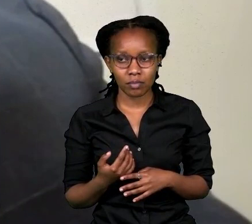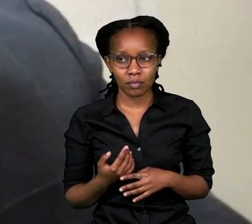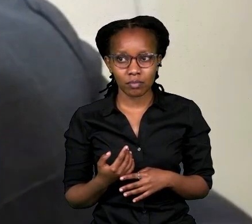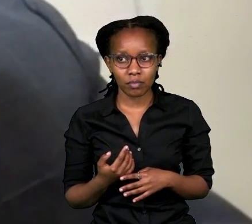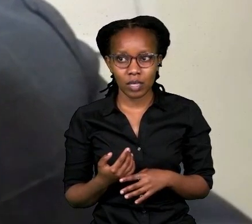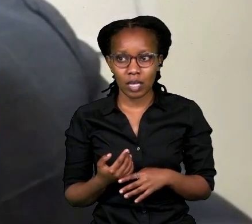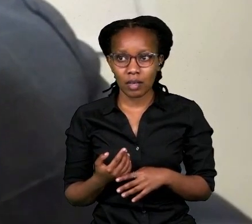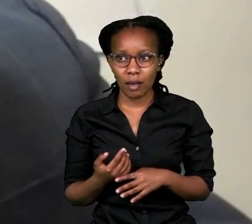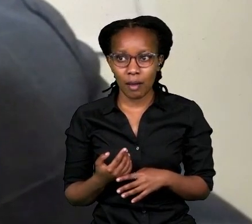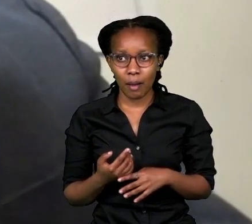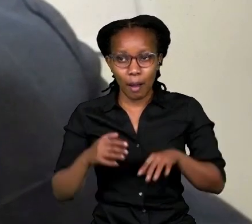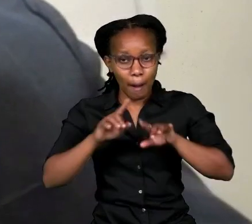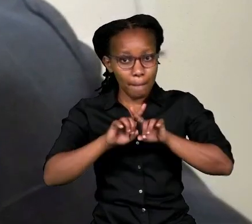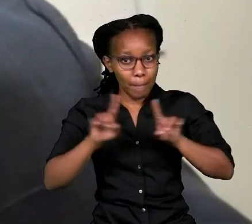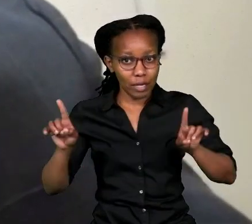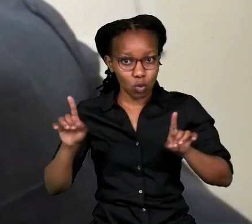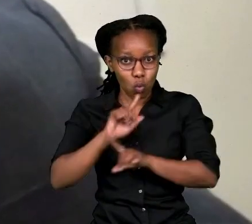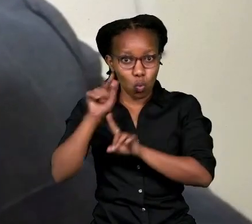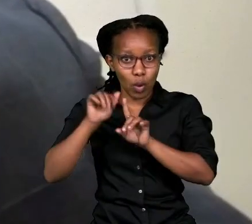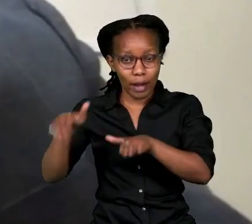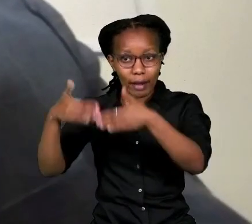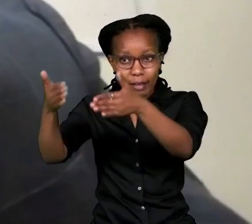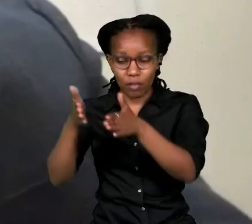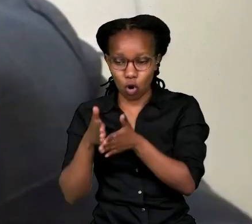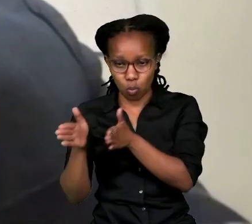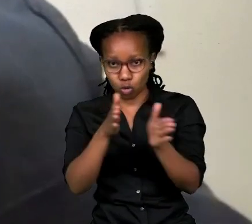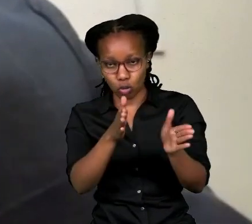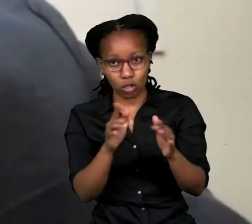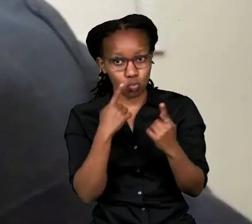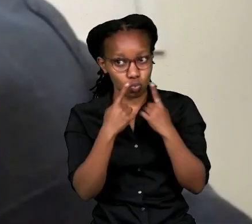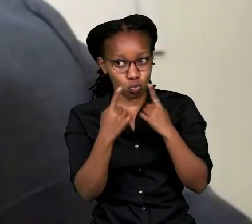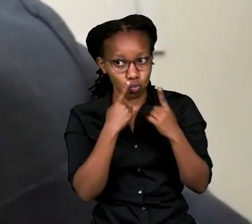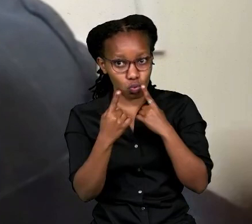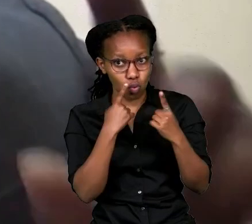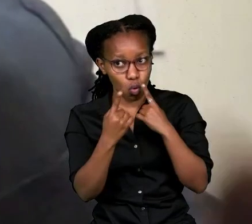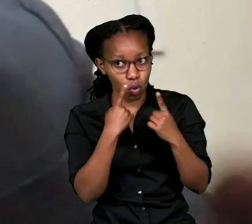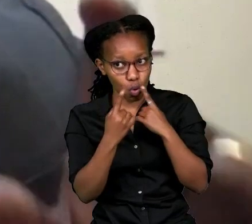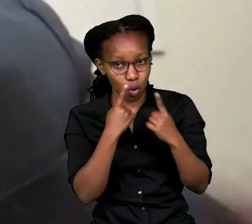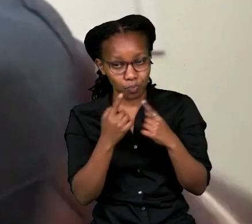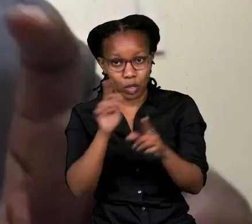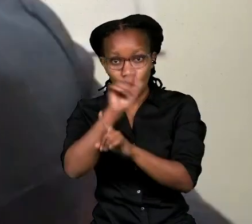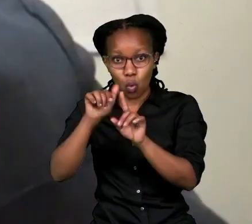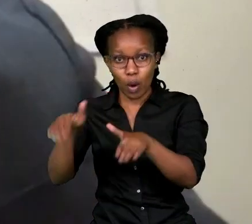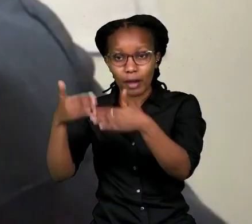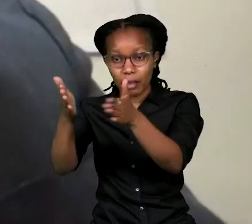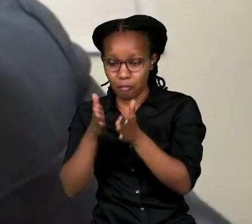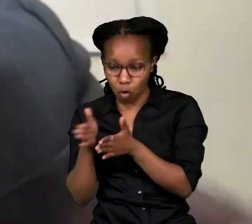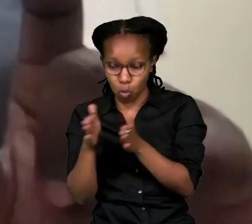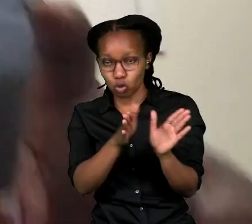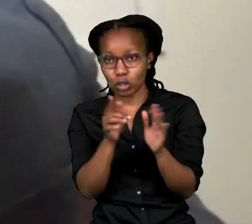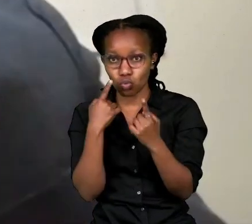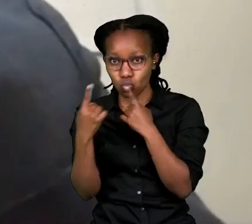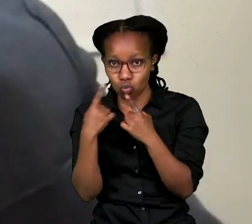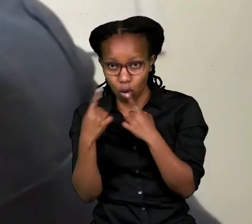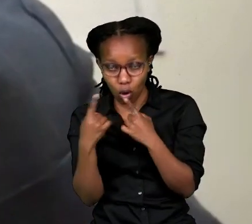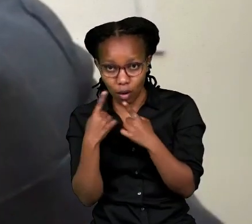us. Daktari. But whenever they are given the opportunity to say something, if I can finish, Fred, whenever they're given the opportunity to